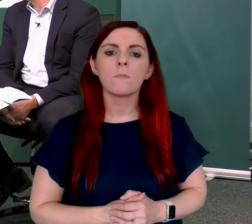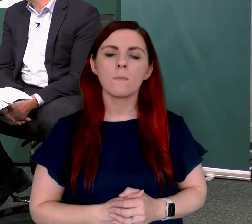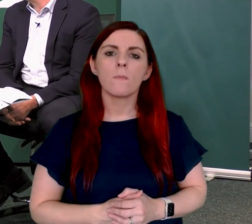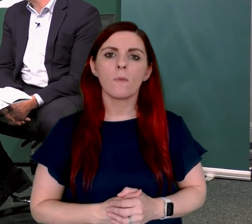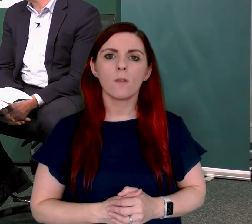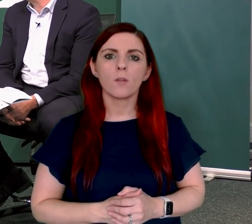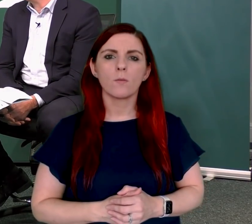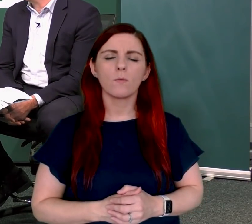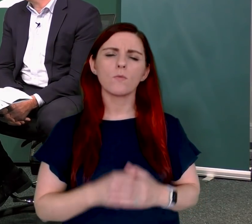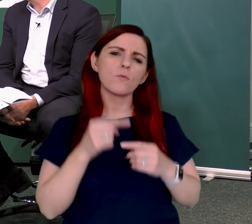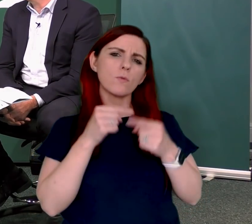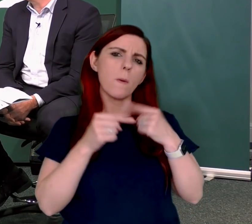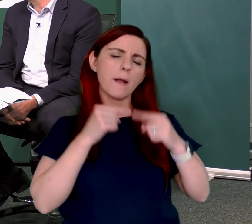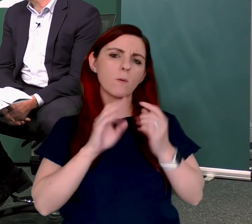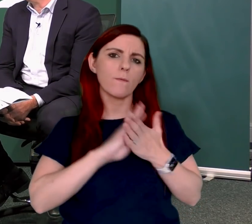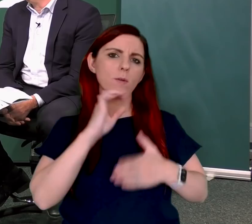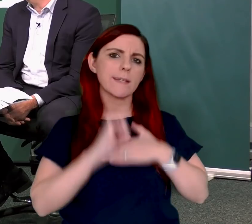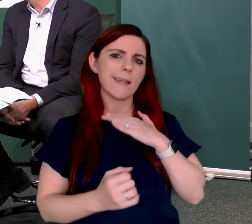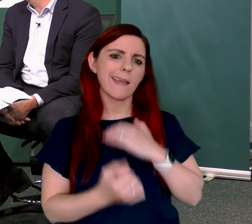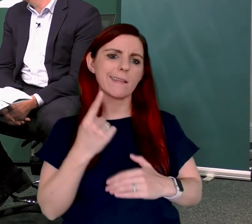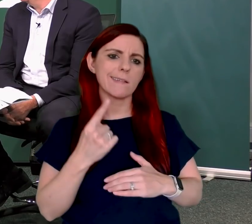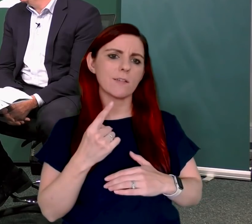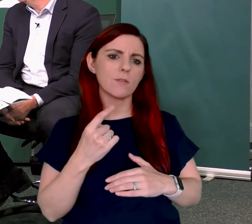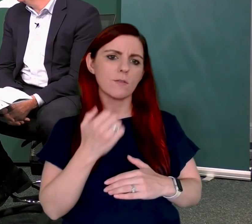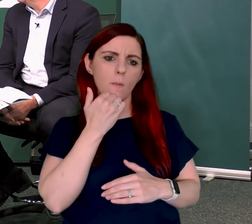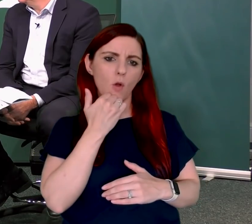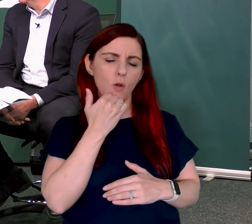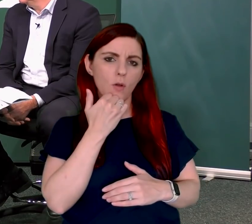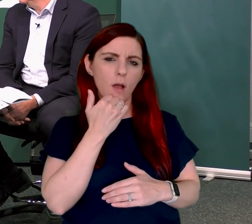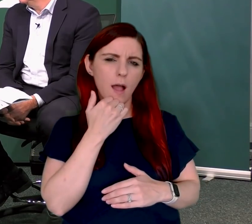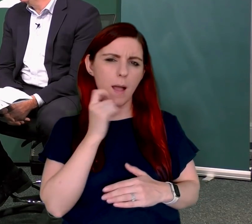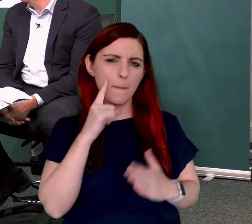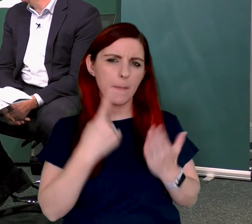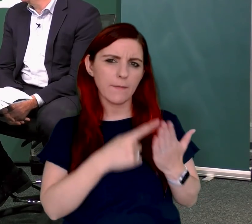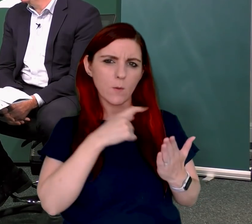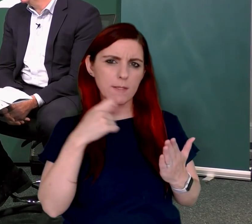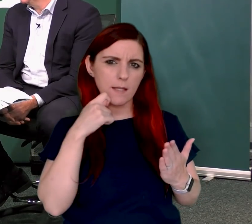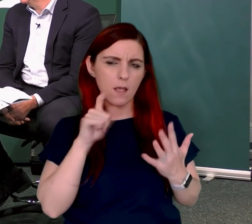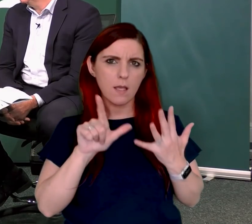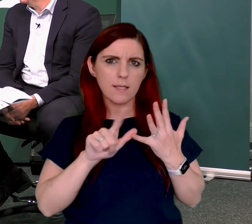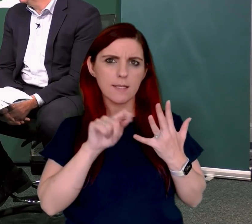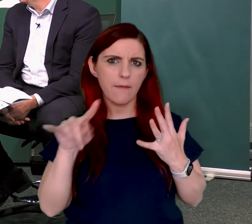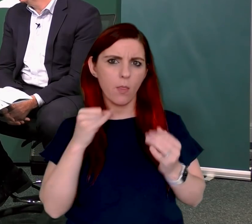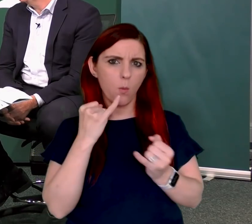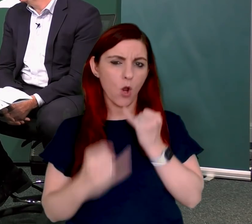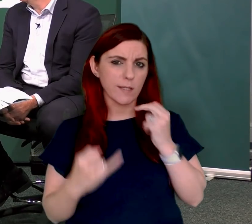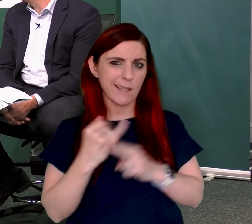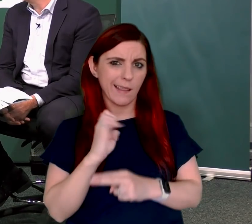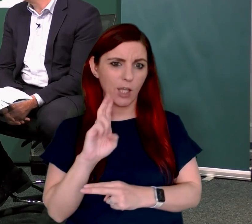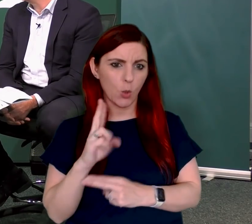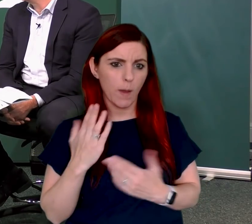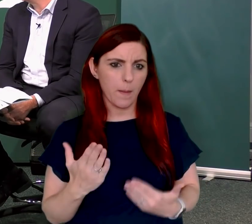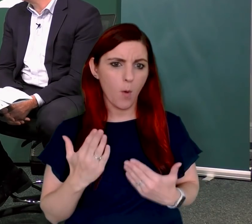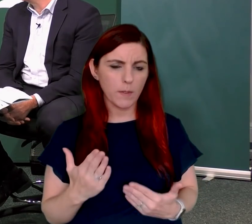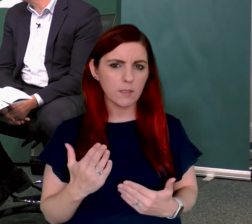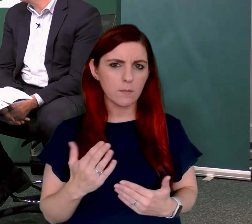If we could just go back to the 14-day incidence rate for a sec. I believe you said we're 7th worst in the EU, but